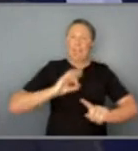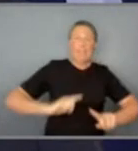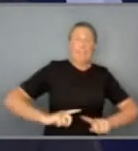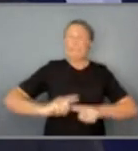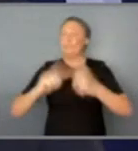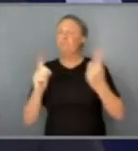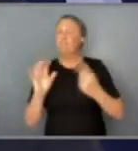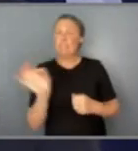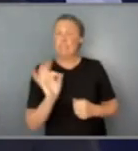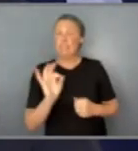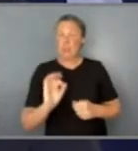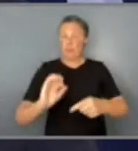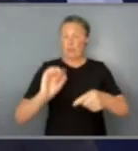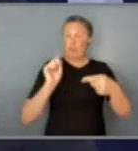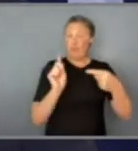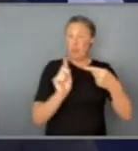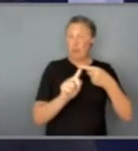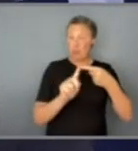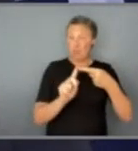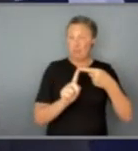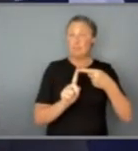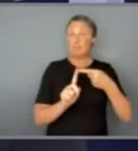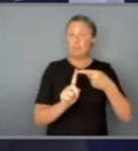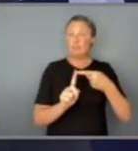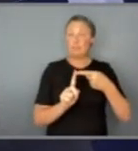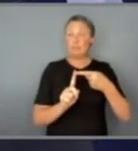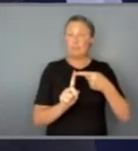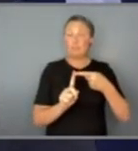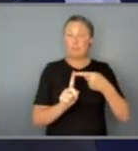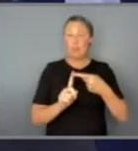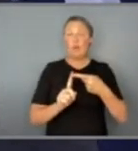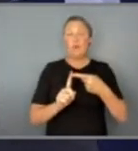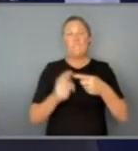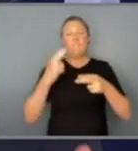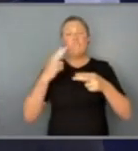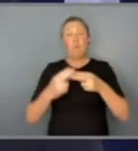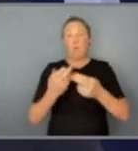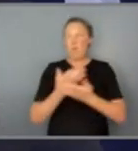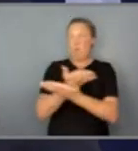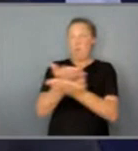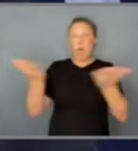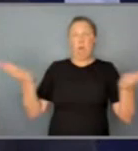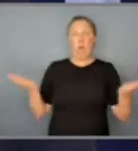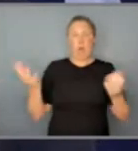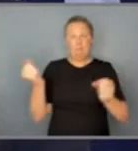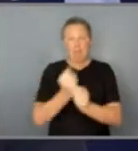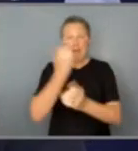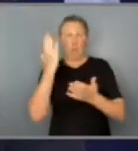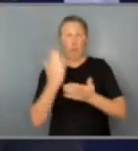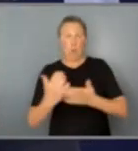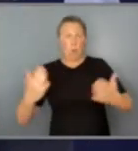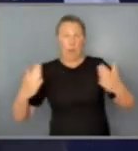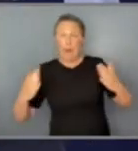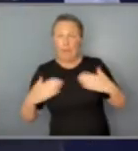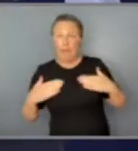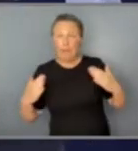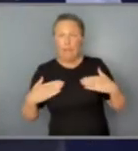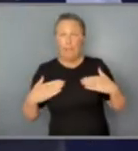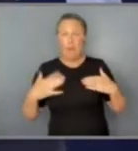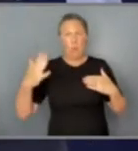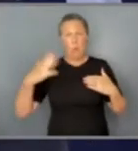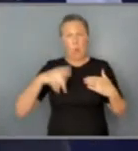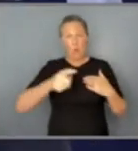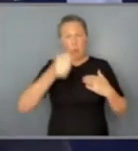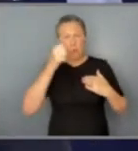The first are what are called the public health social measures, those basic rules of behaviour that help